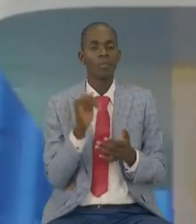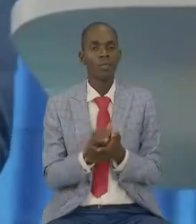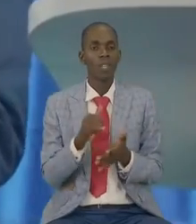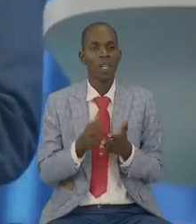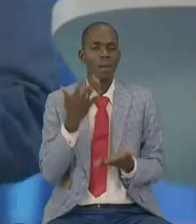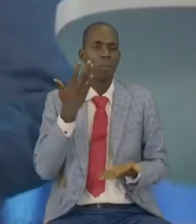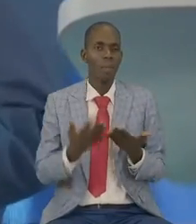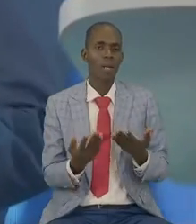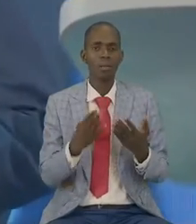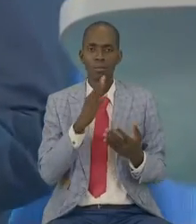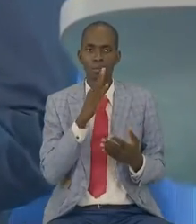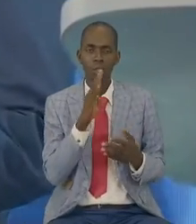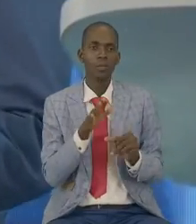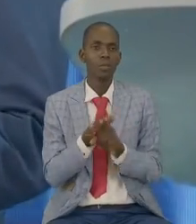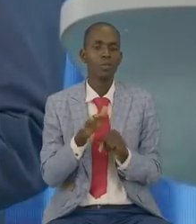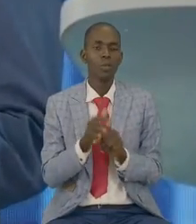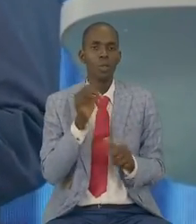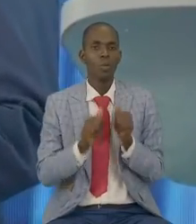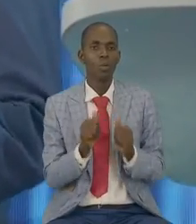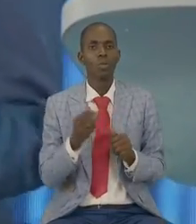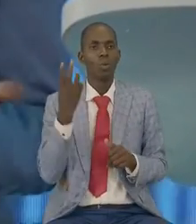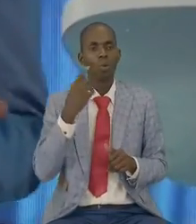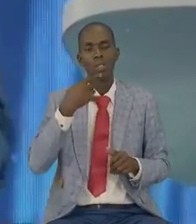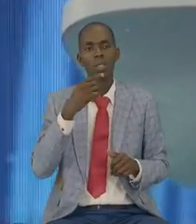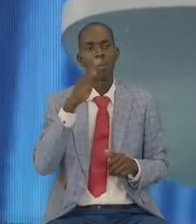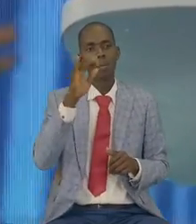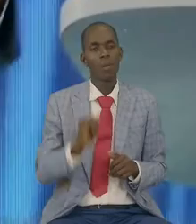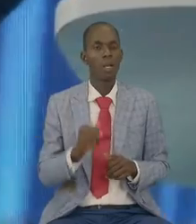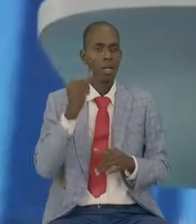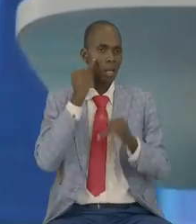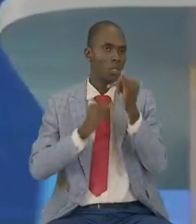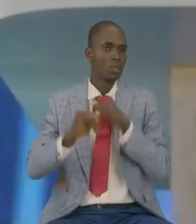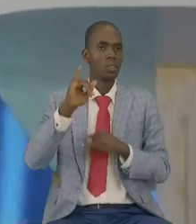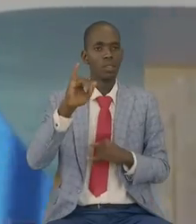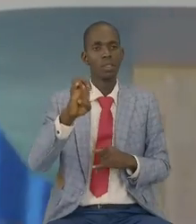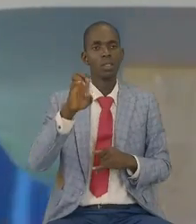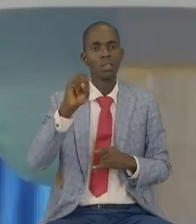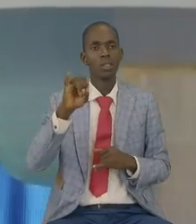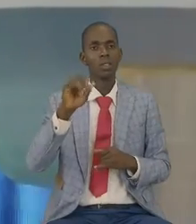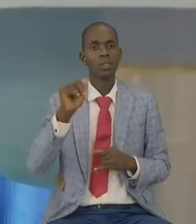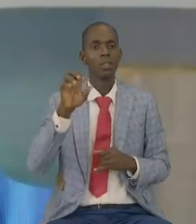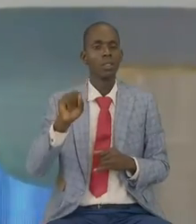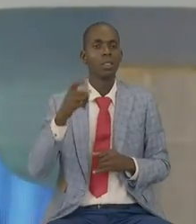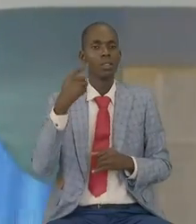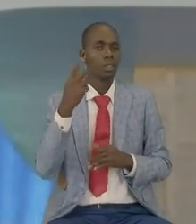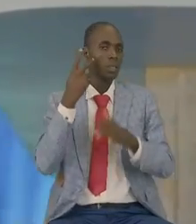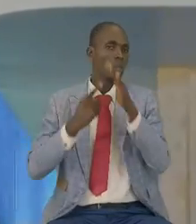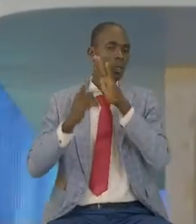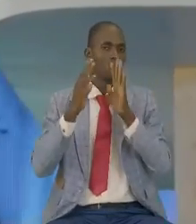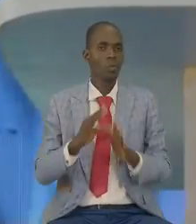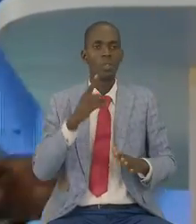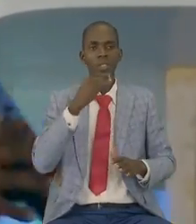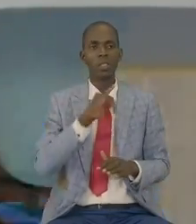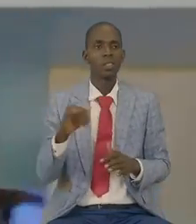be fulfilled, which was spoken by Isaiah the prophet, saying, himself took our